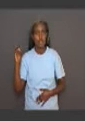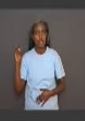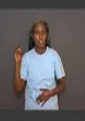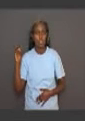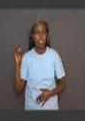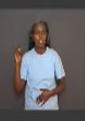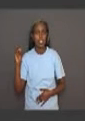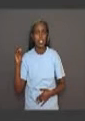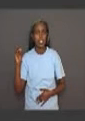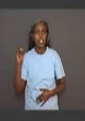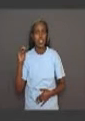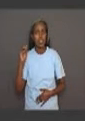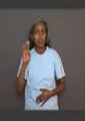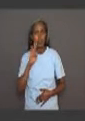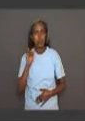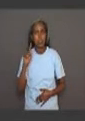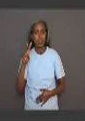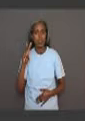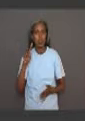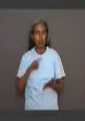250 by